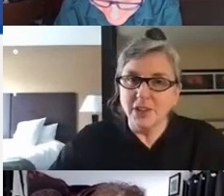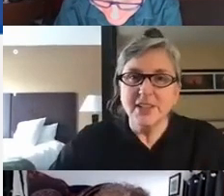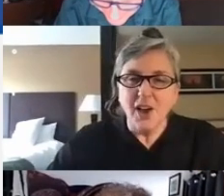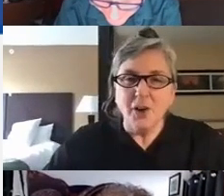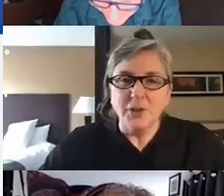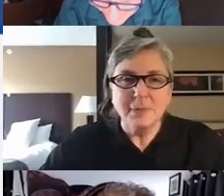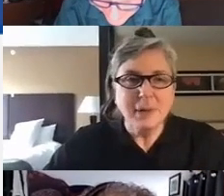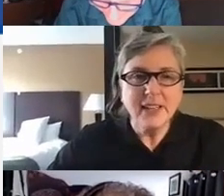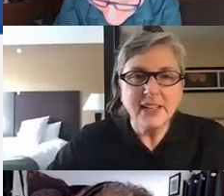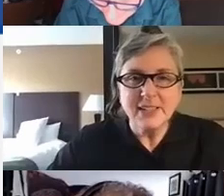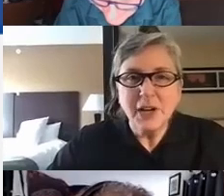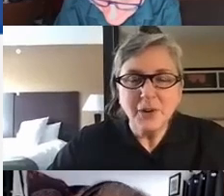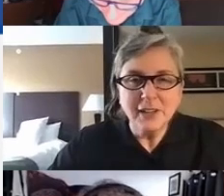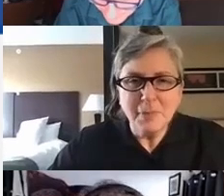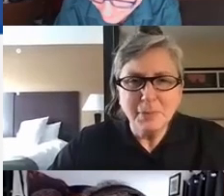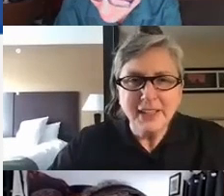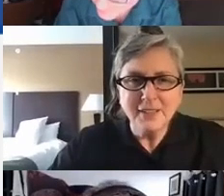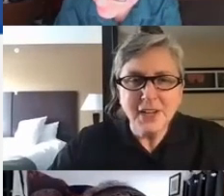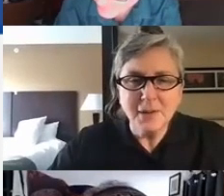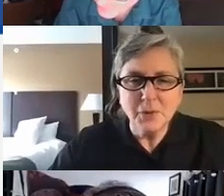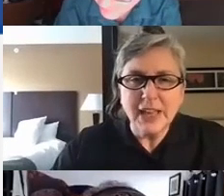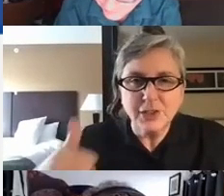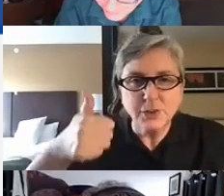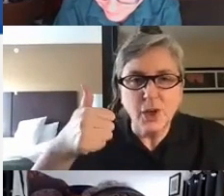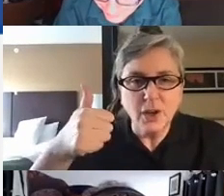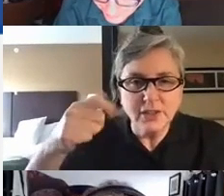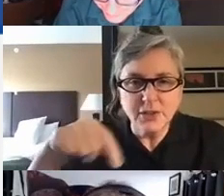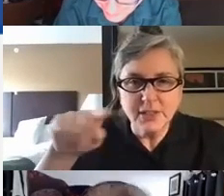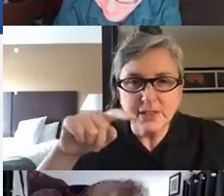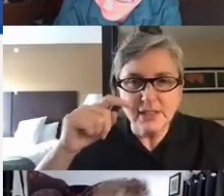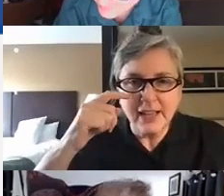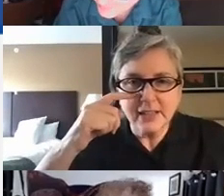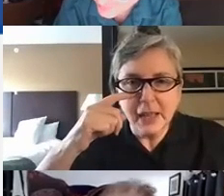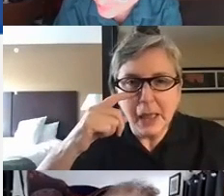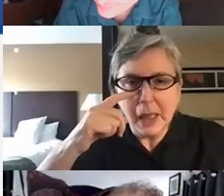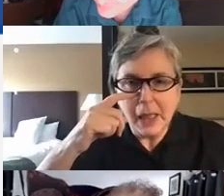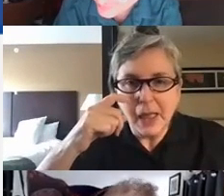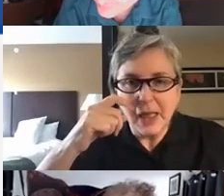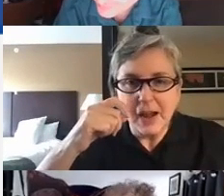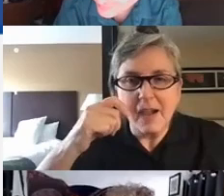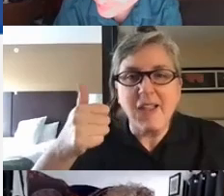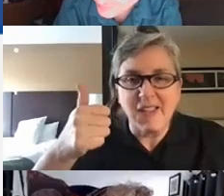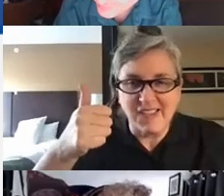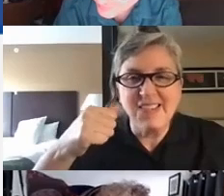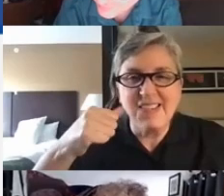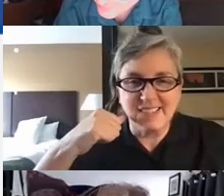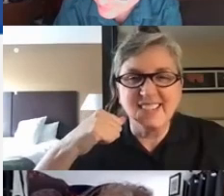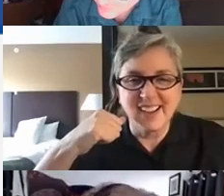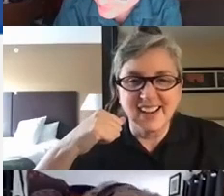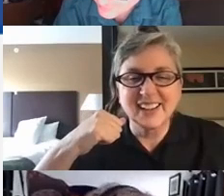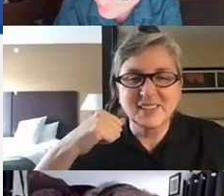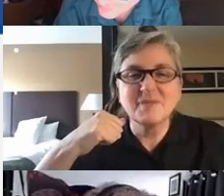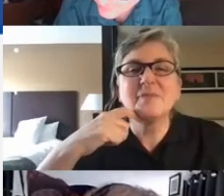Well, good to know. Typically, we don't give people enough time. Was that too long to do this task? No, not really. It's just